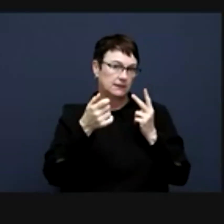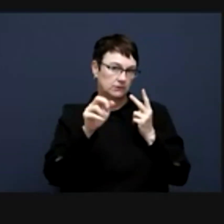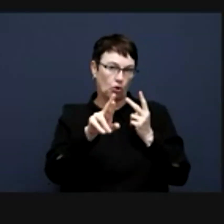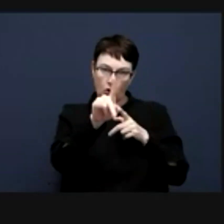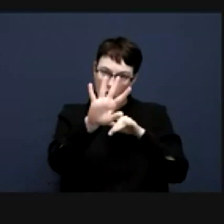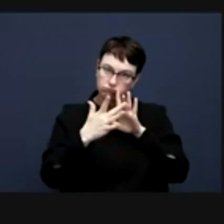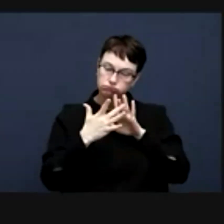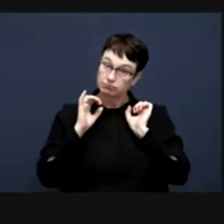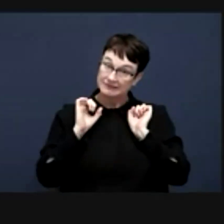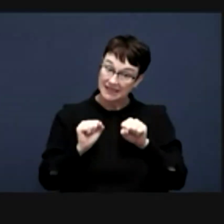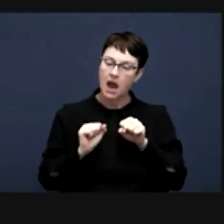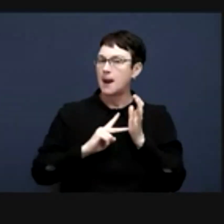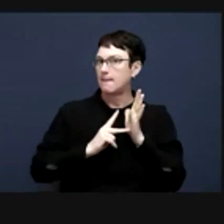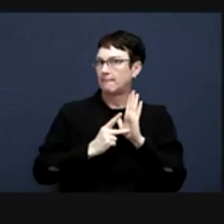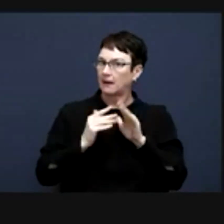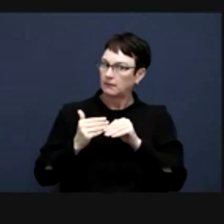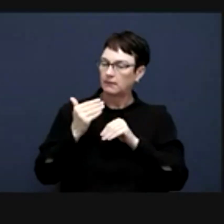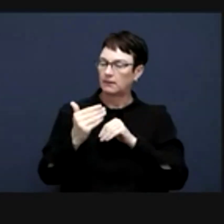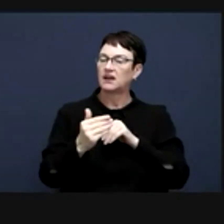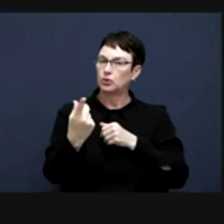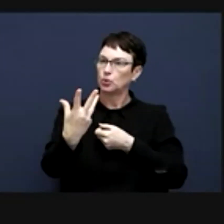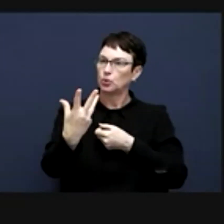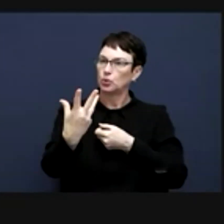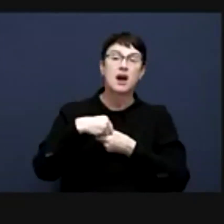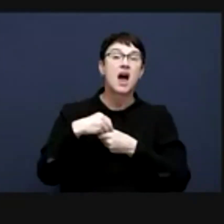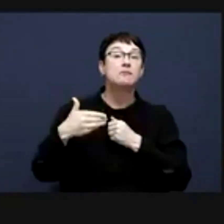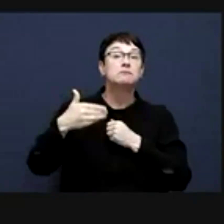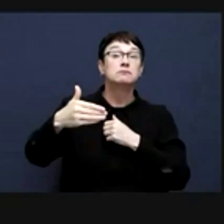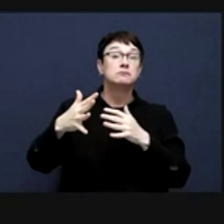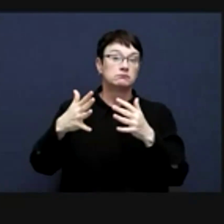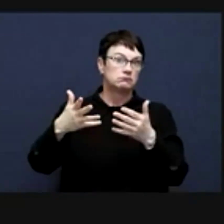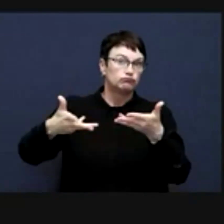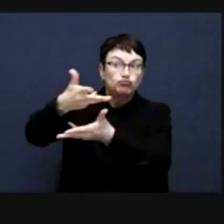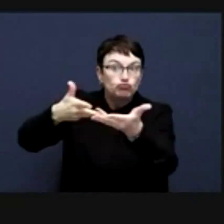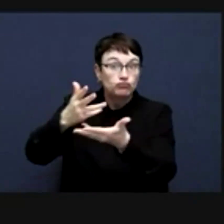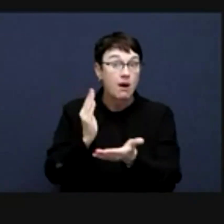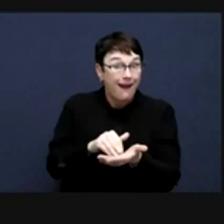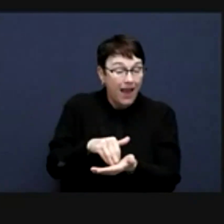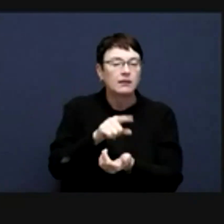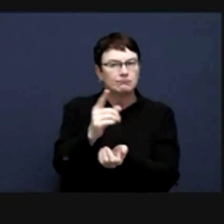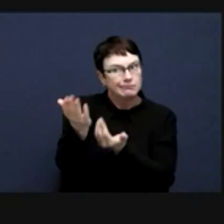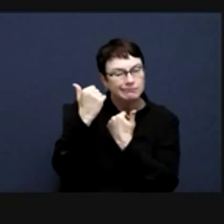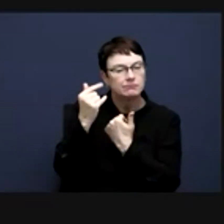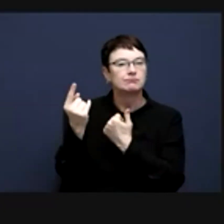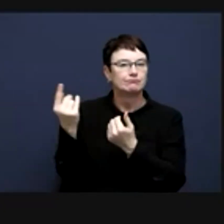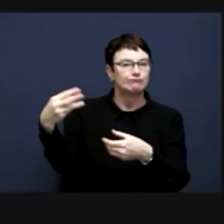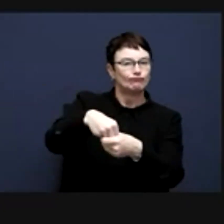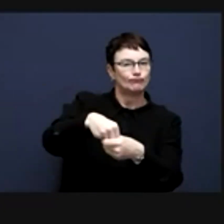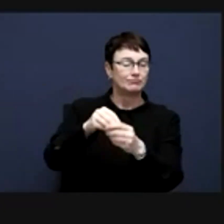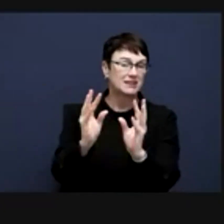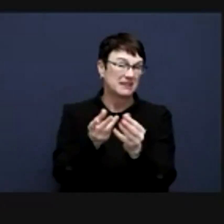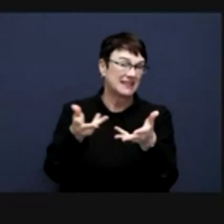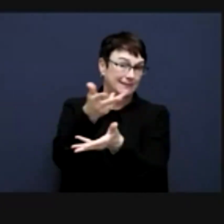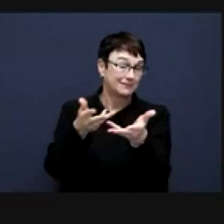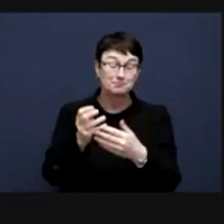after this event on how you can get involved in the work that we are doing. So with that, we have to wrap up. Unfortunately, I won't give you